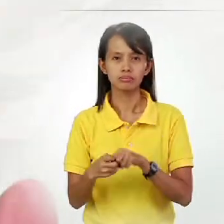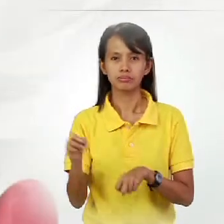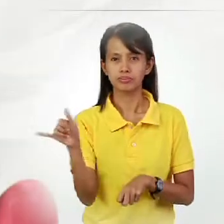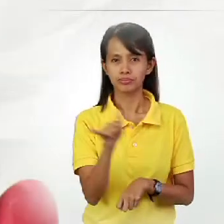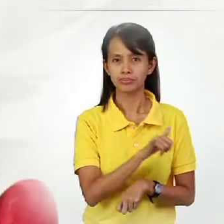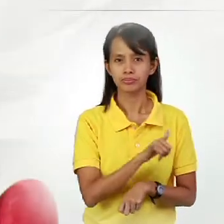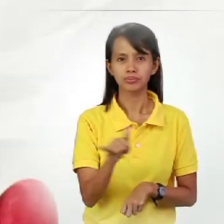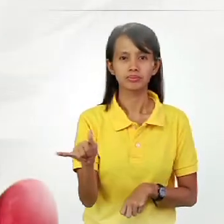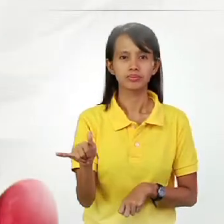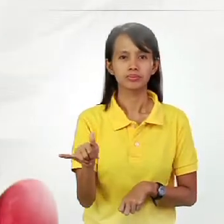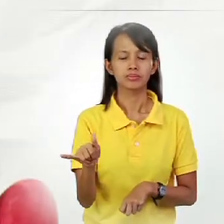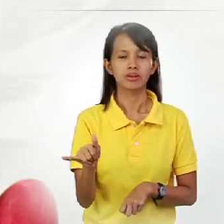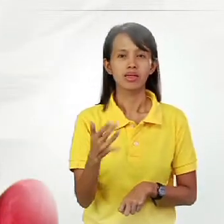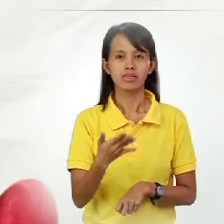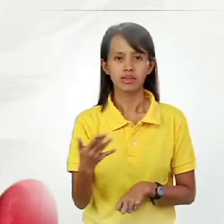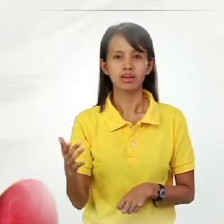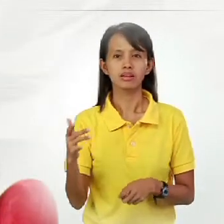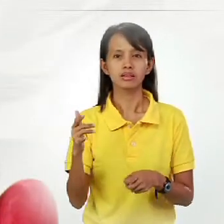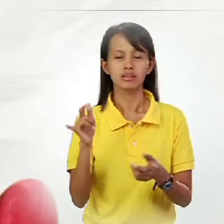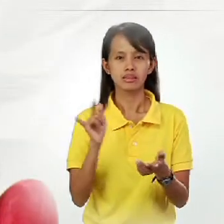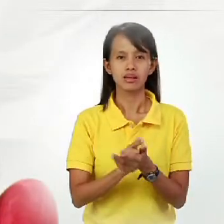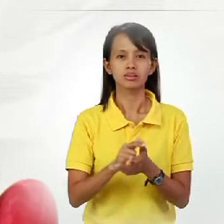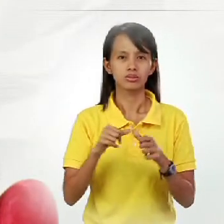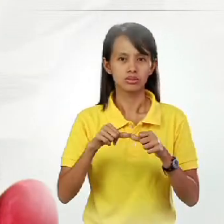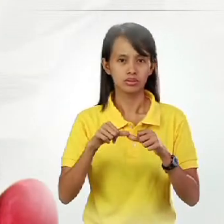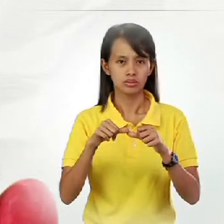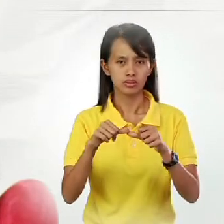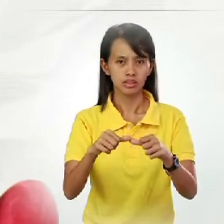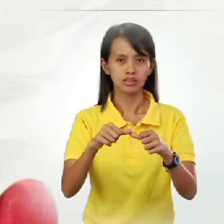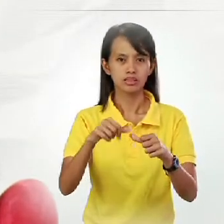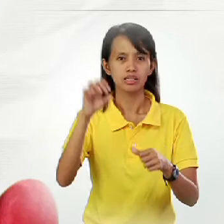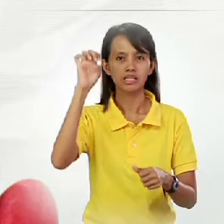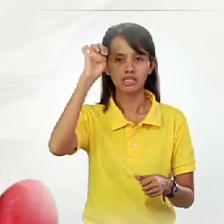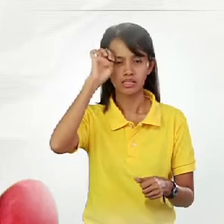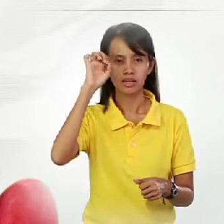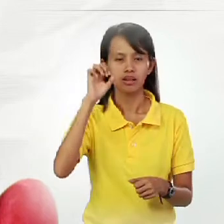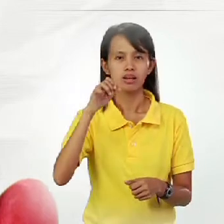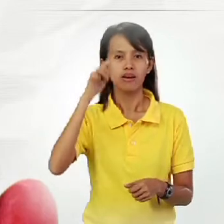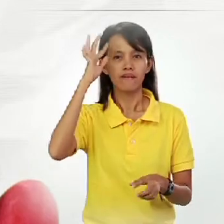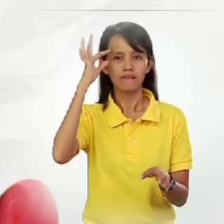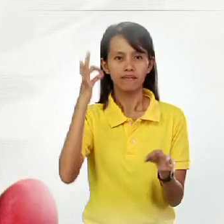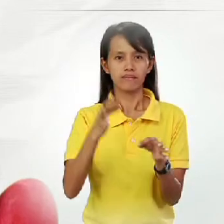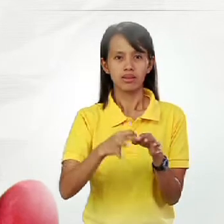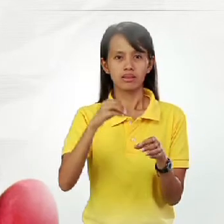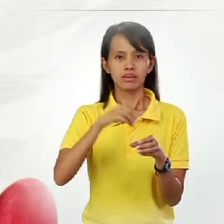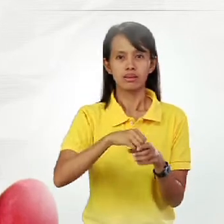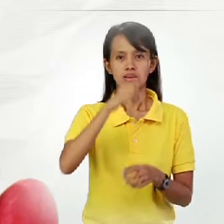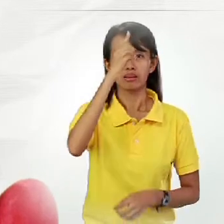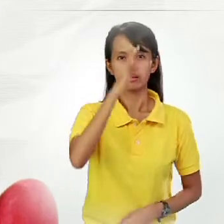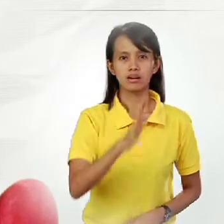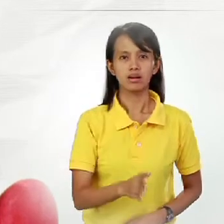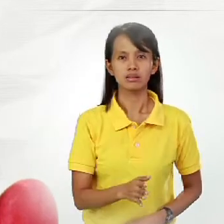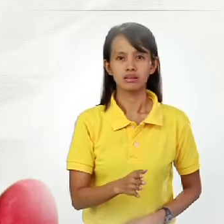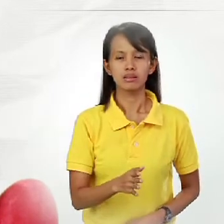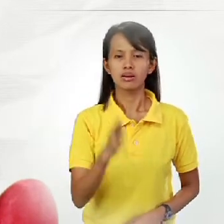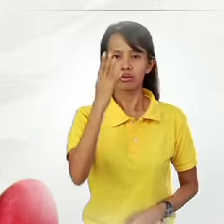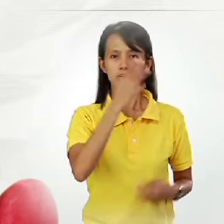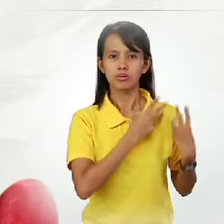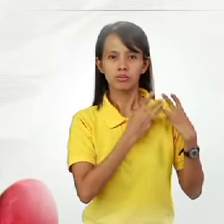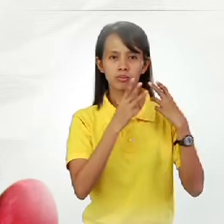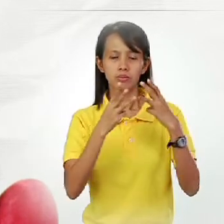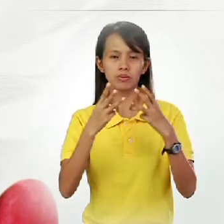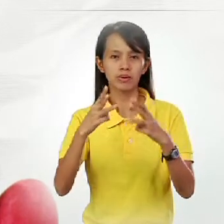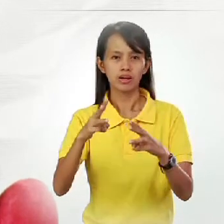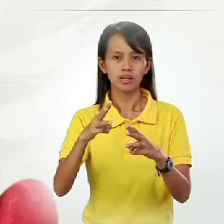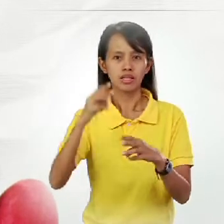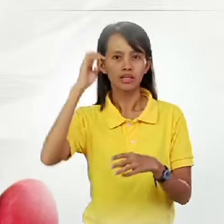difficulties. The same thing that sustained Ezekiel, faith in God.